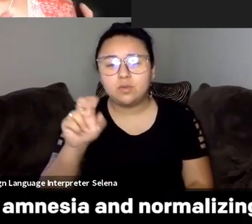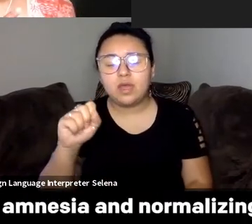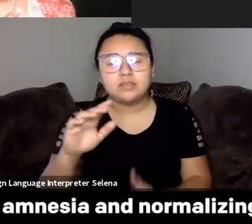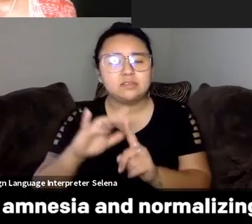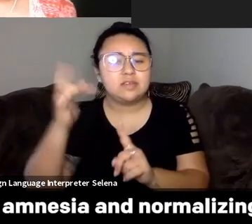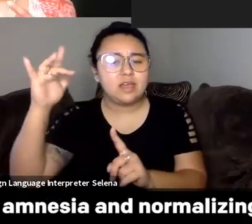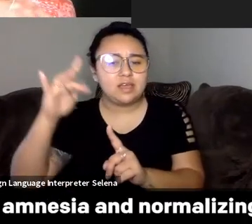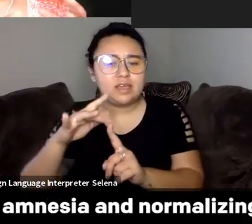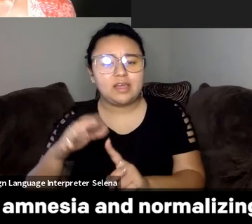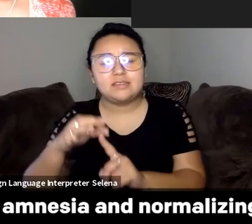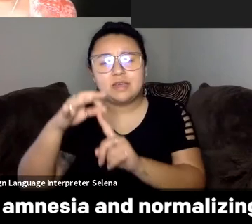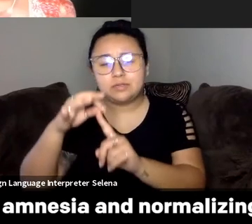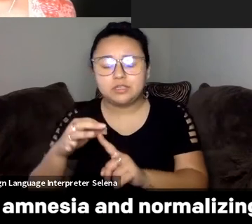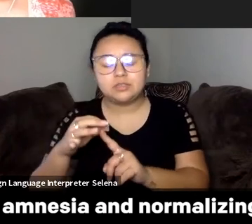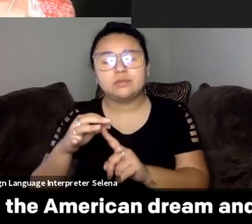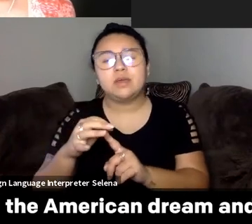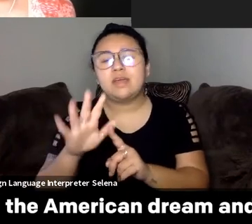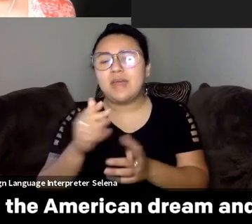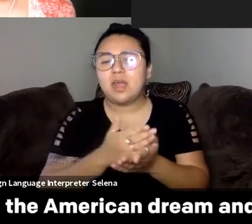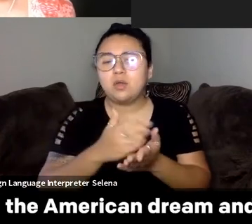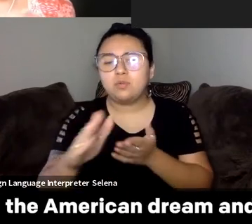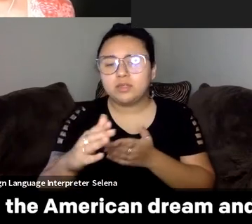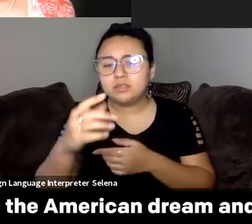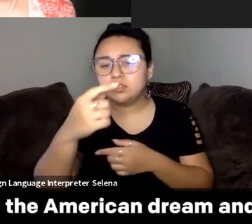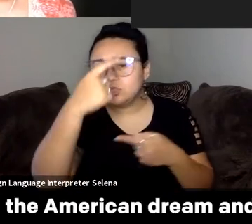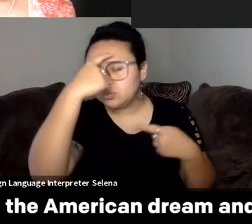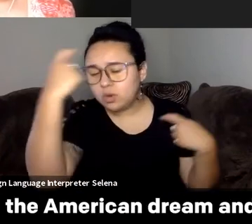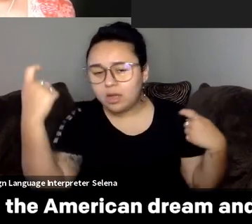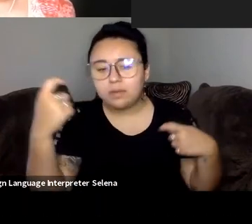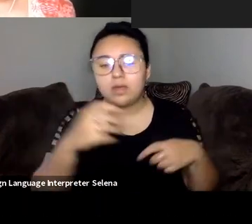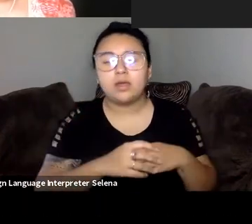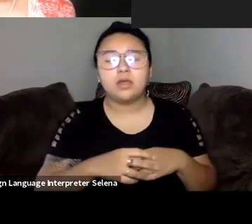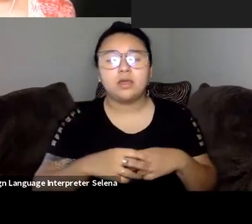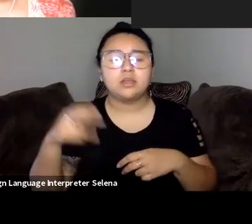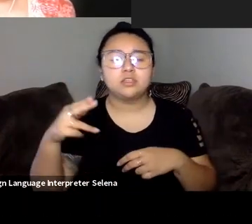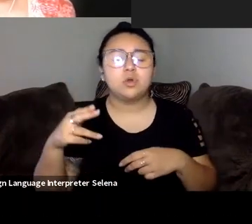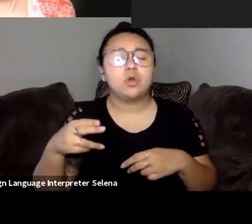historical amnesia and normalizing the American dream, and